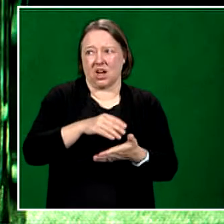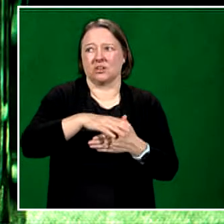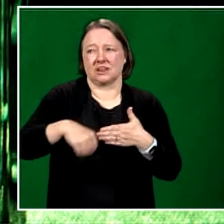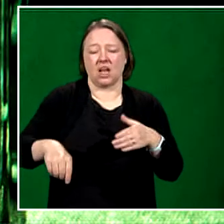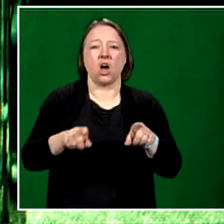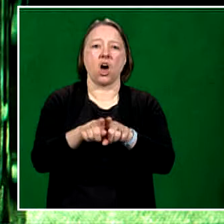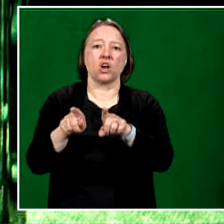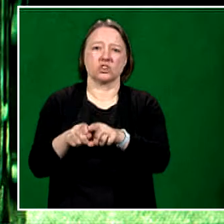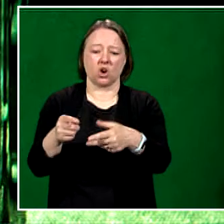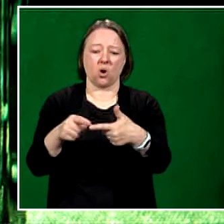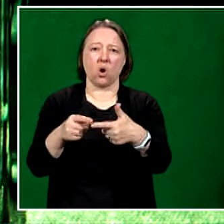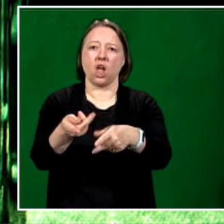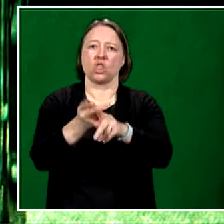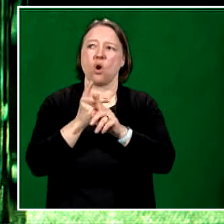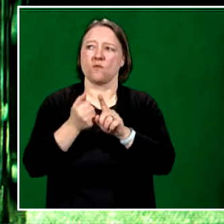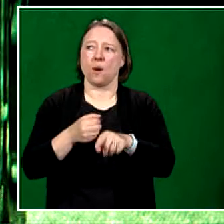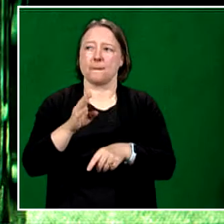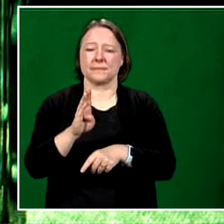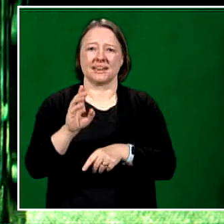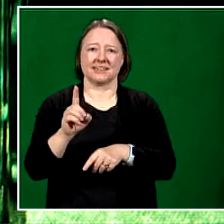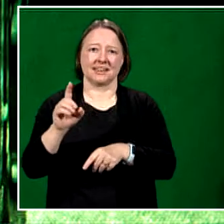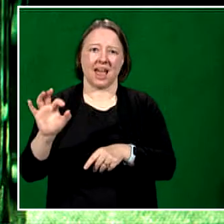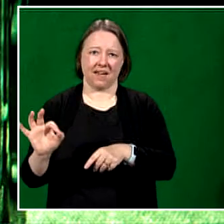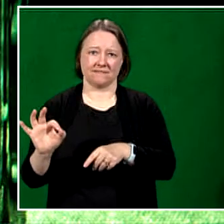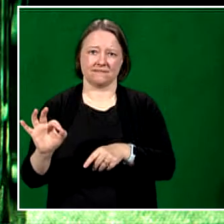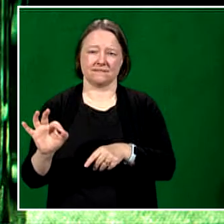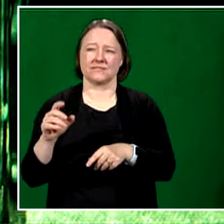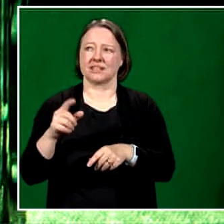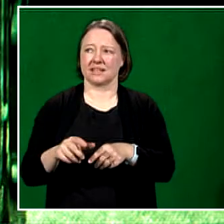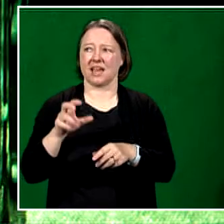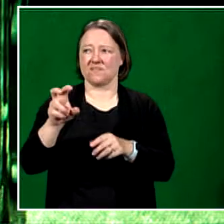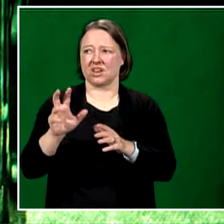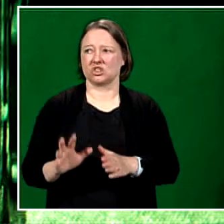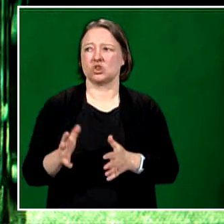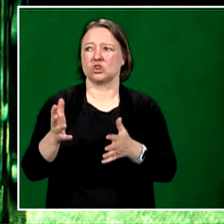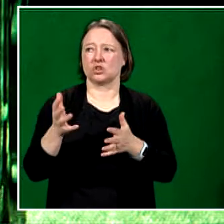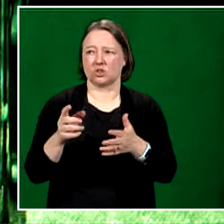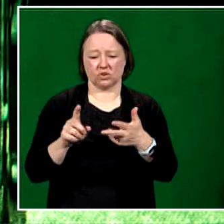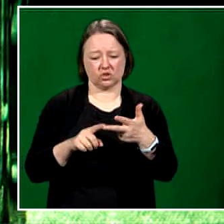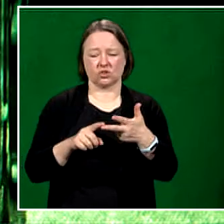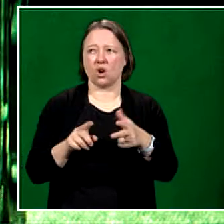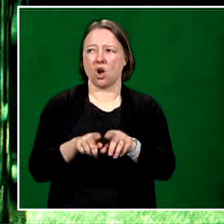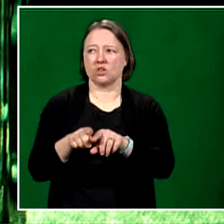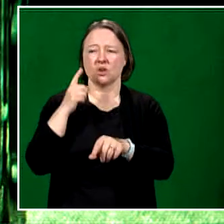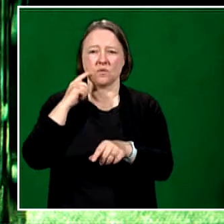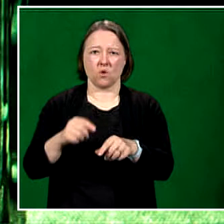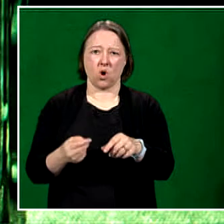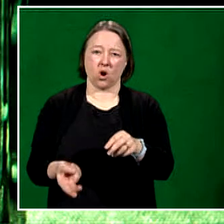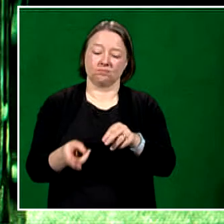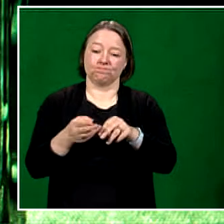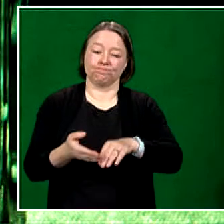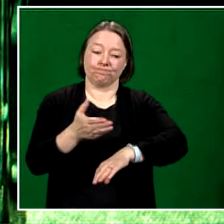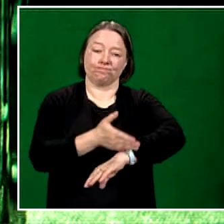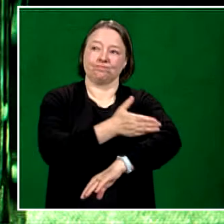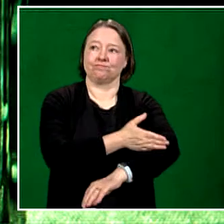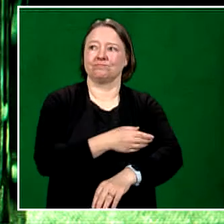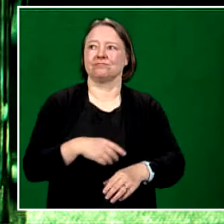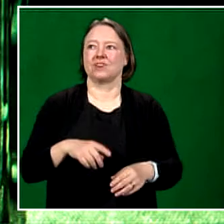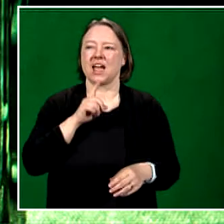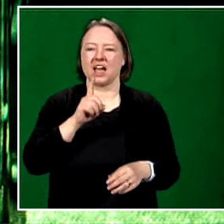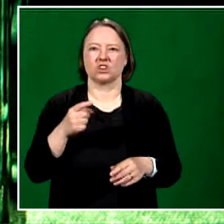are also targeting a loan from BDF. We also plan to engage investors once we scale up. Indeed, we actually